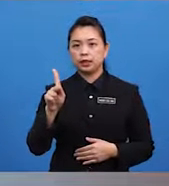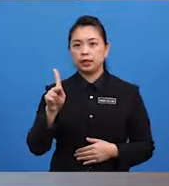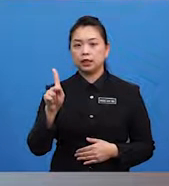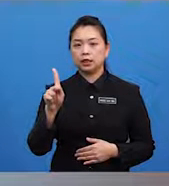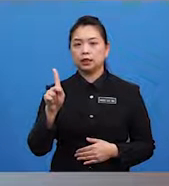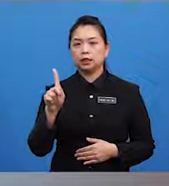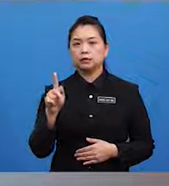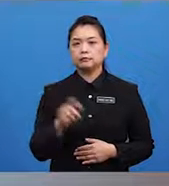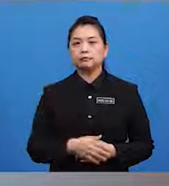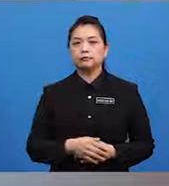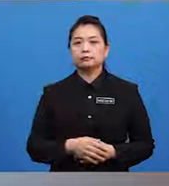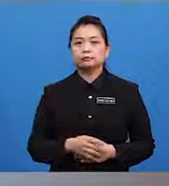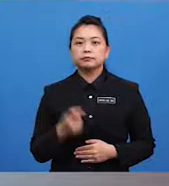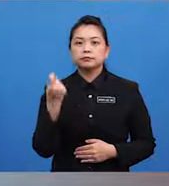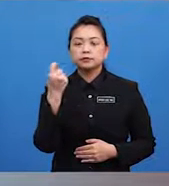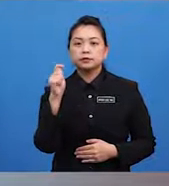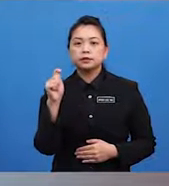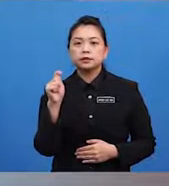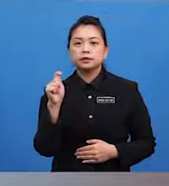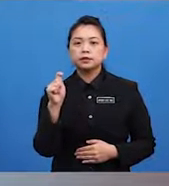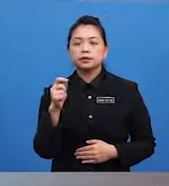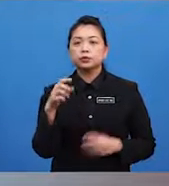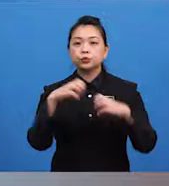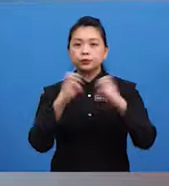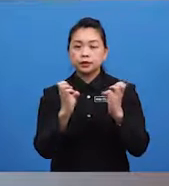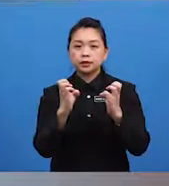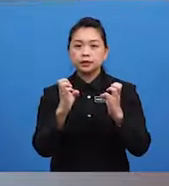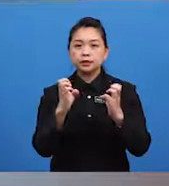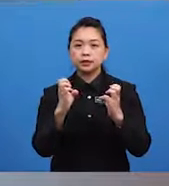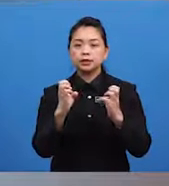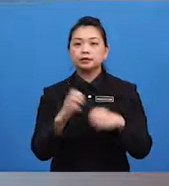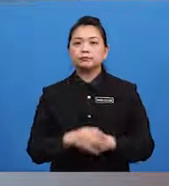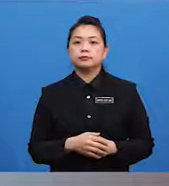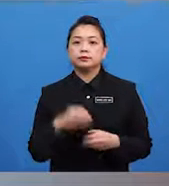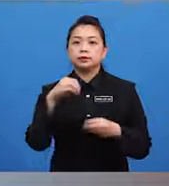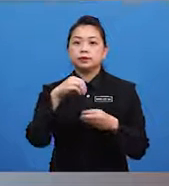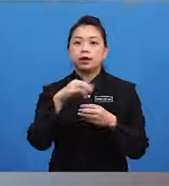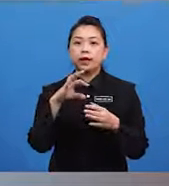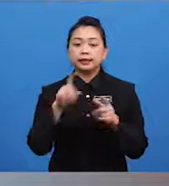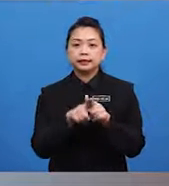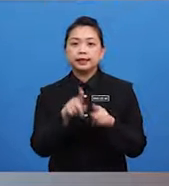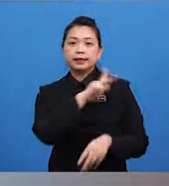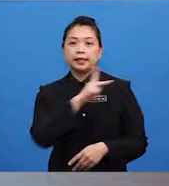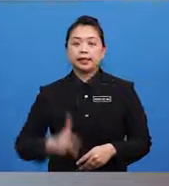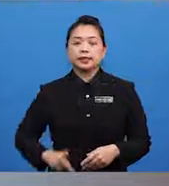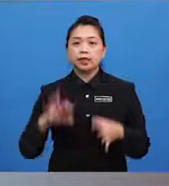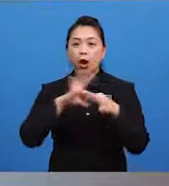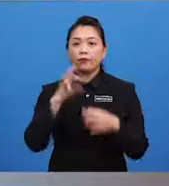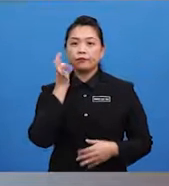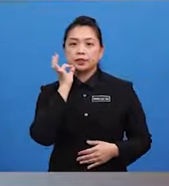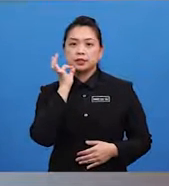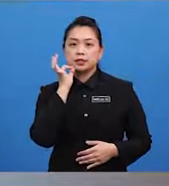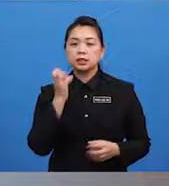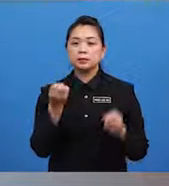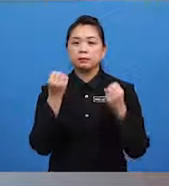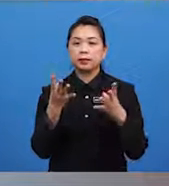The infamous durian, regarded as the king of fruit in much of Southeast Asia, is best known